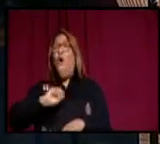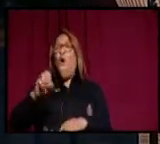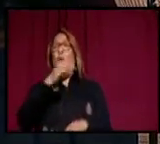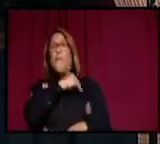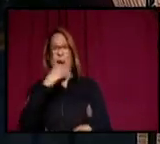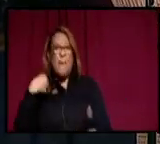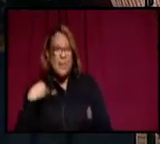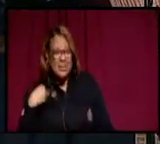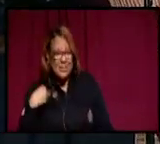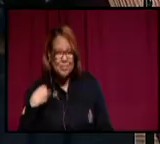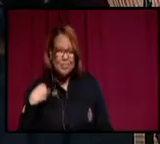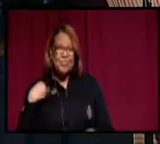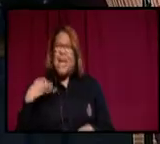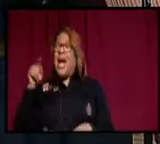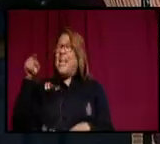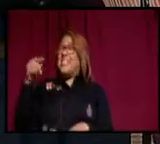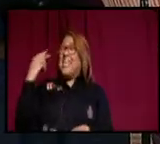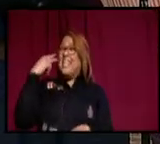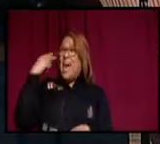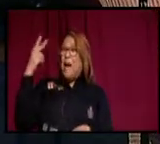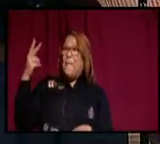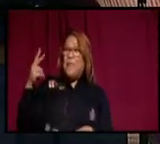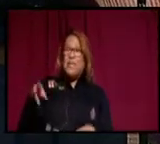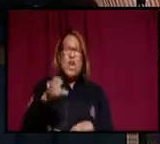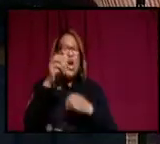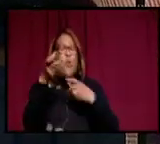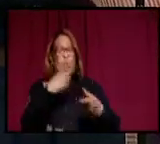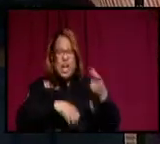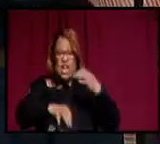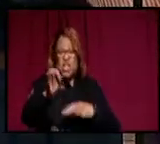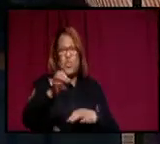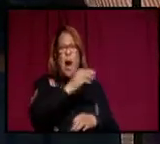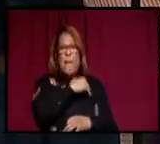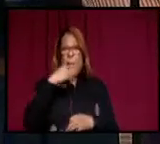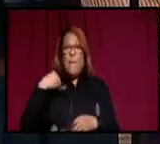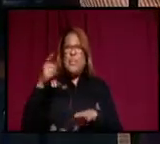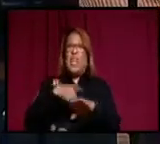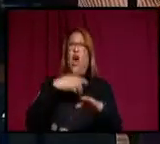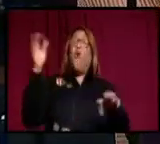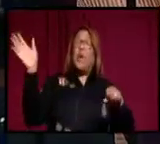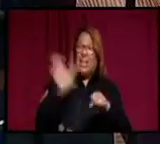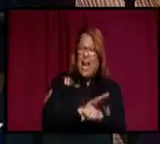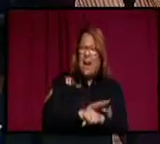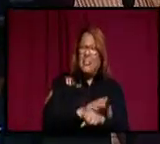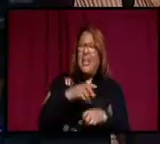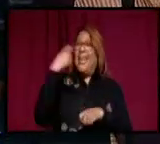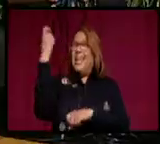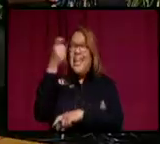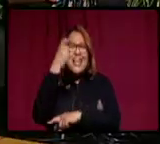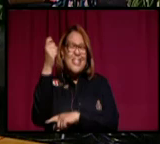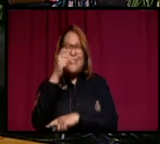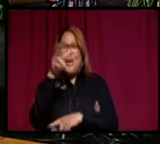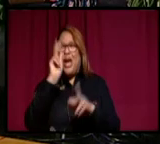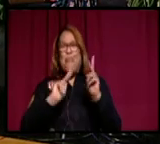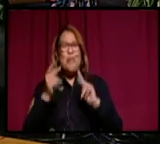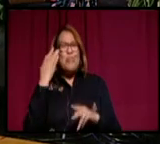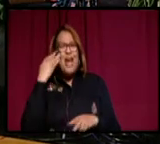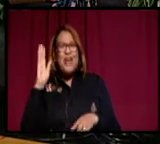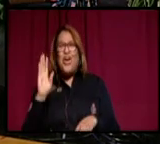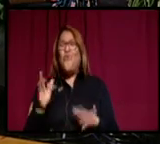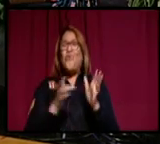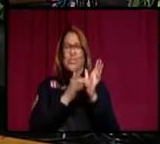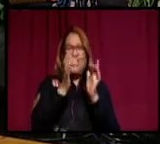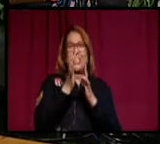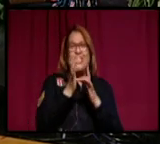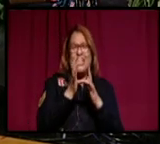go to that church, I see that one's members. We've swapped members long enough, but can we win somebody that don't know who Jesus is, that don't know his